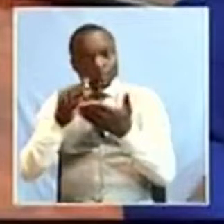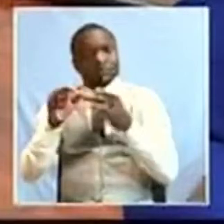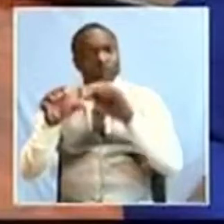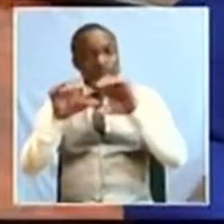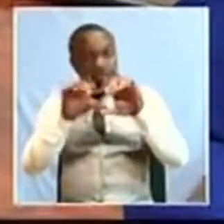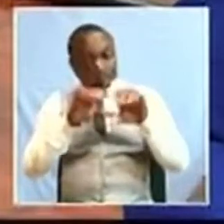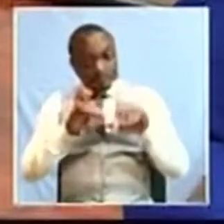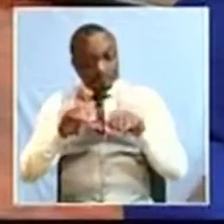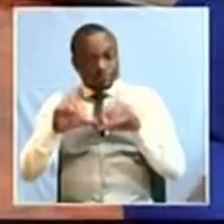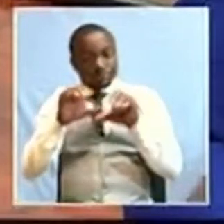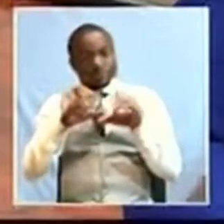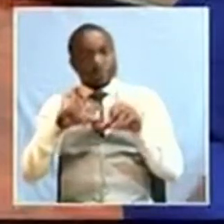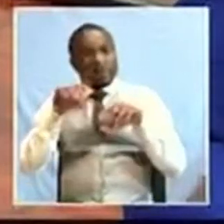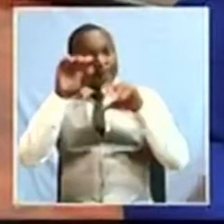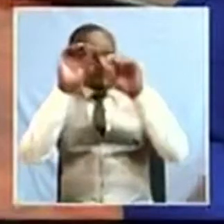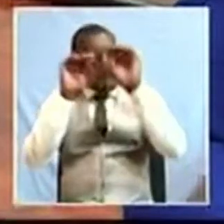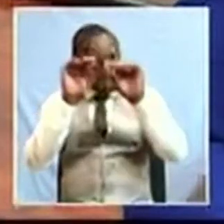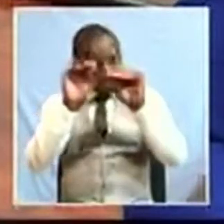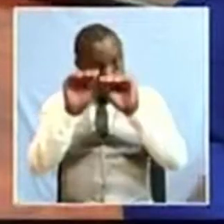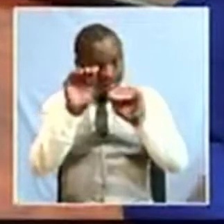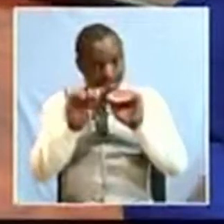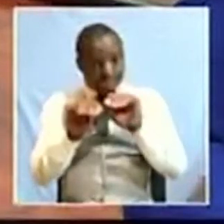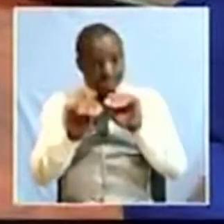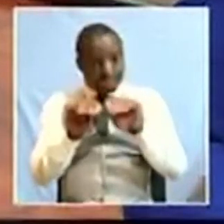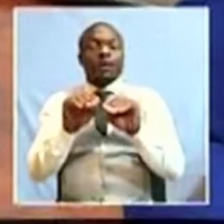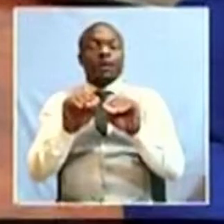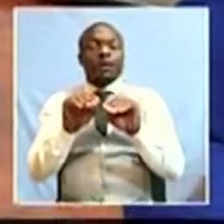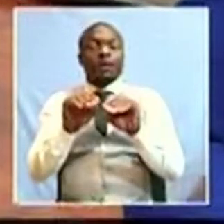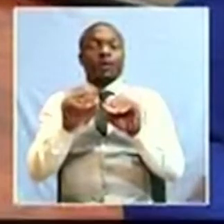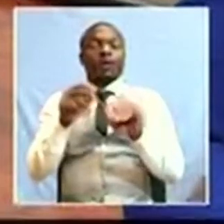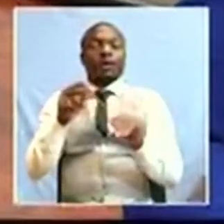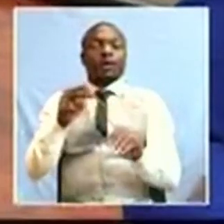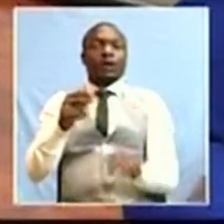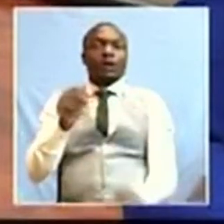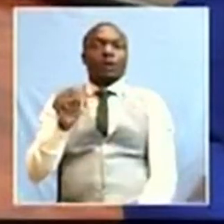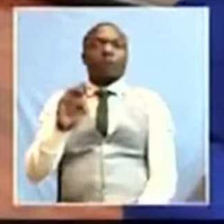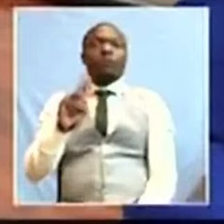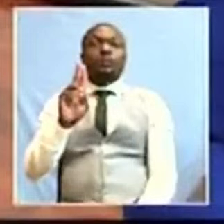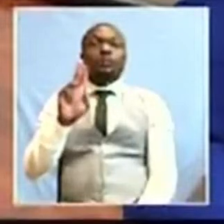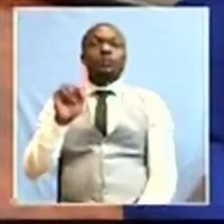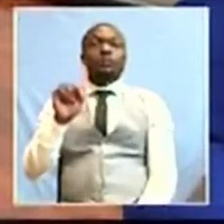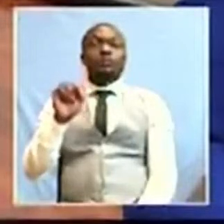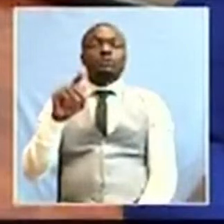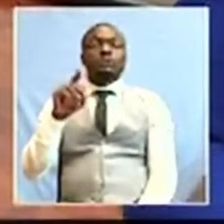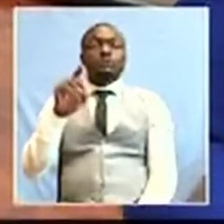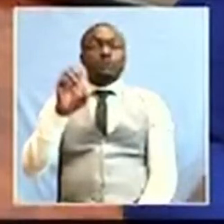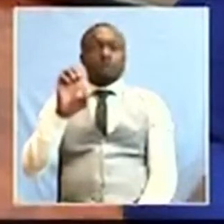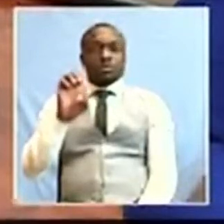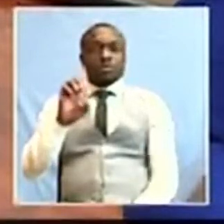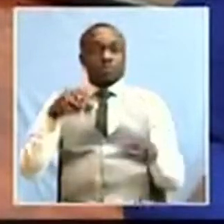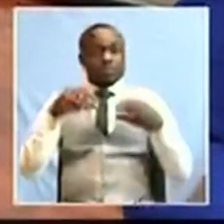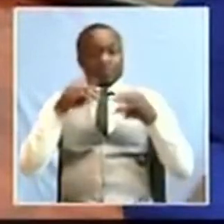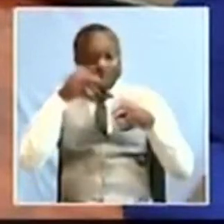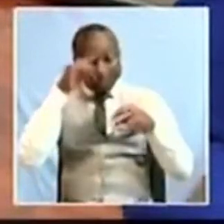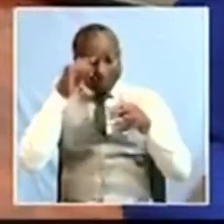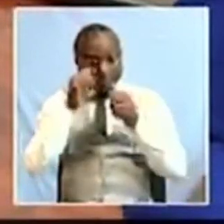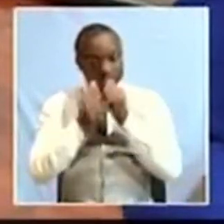undertake routine maintenance of Hamsonde and MONZE market due to